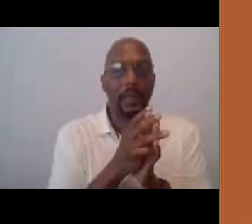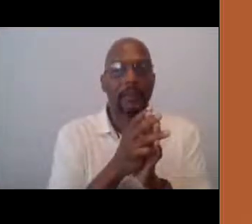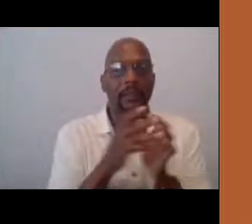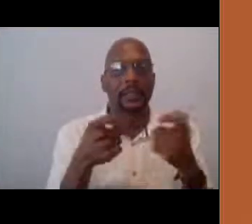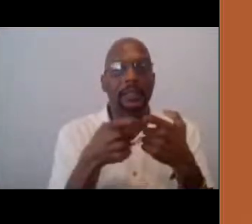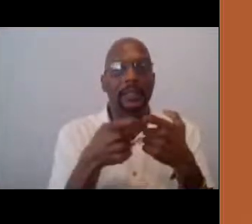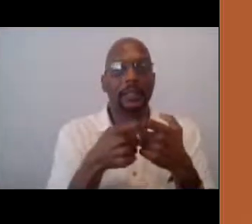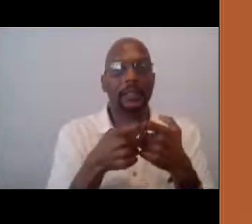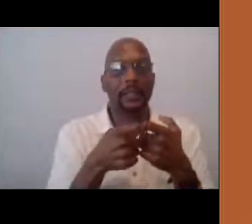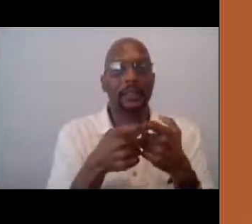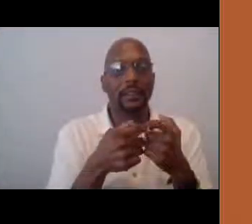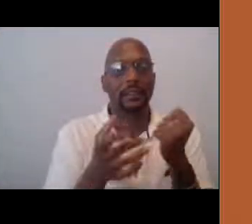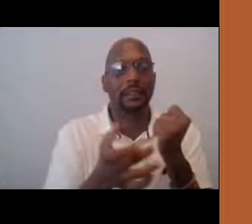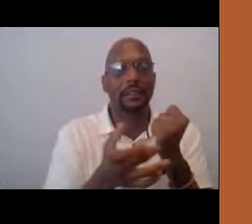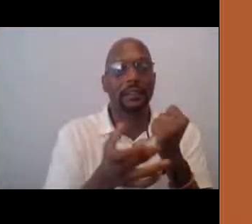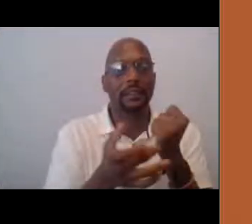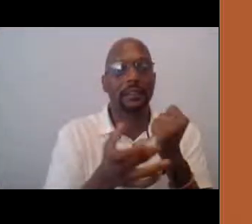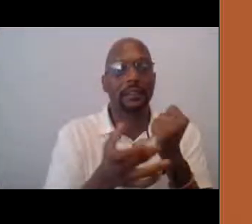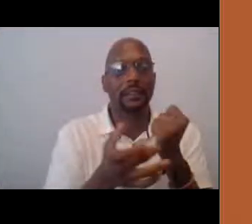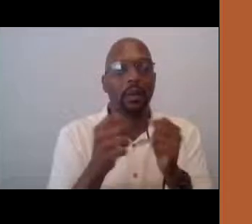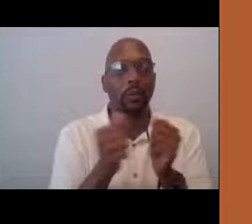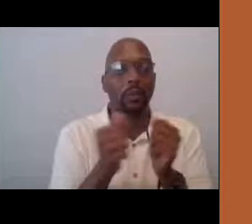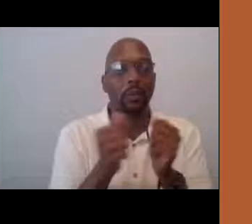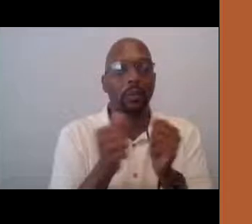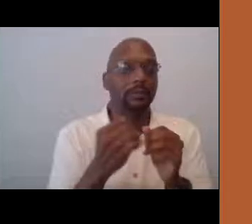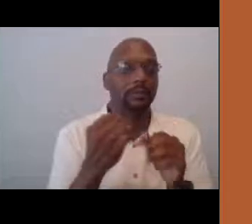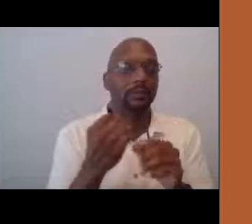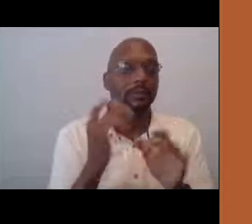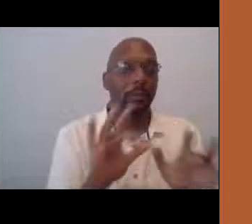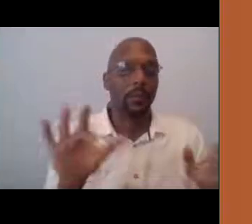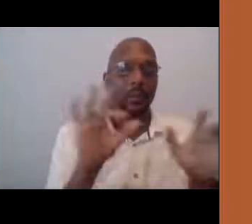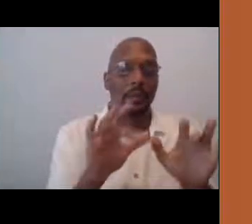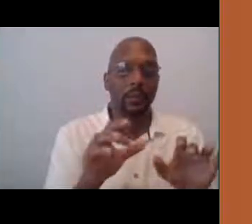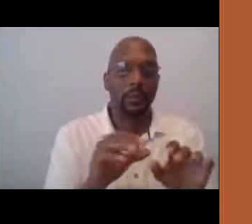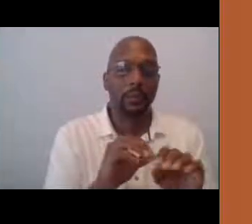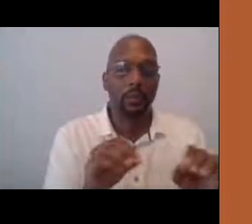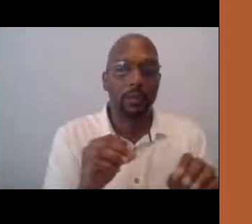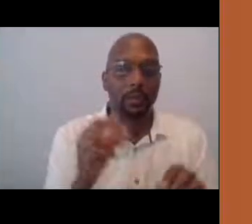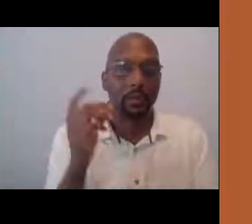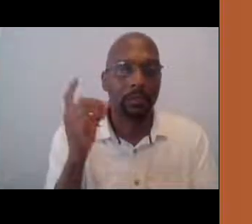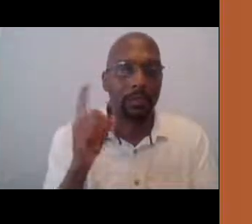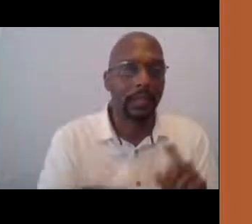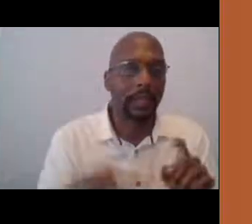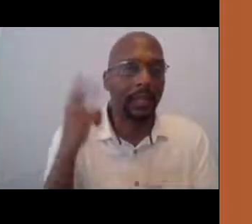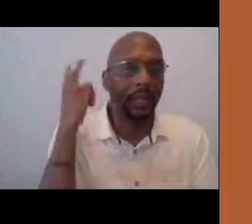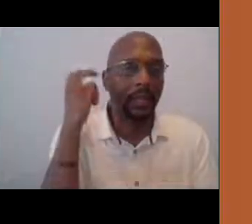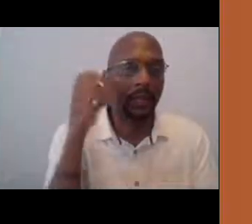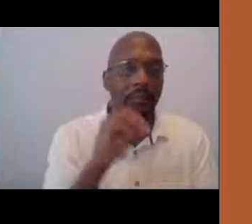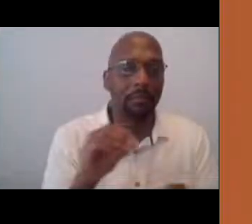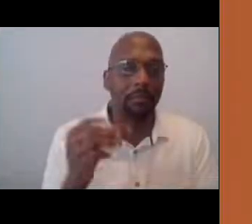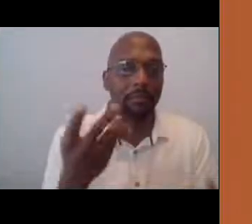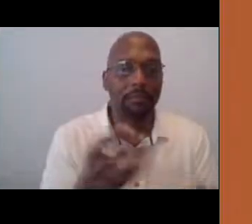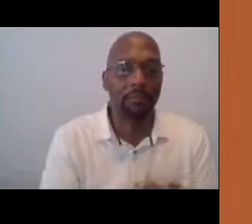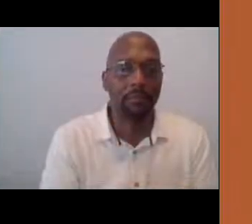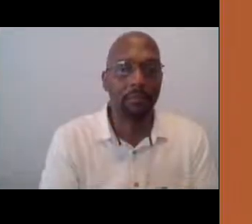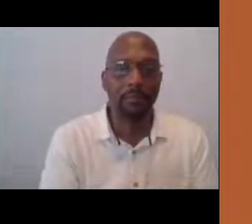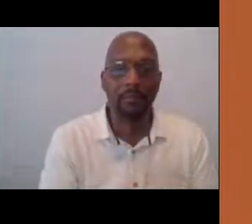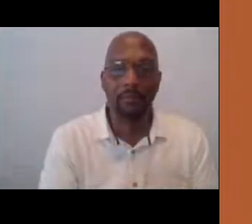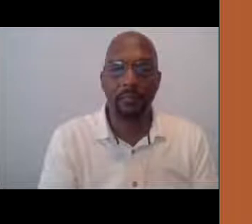Beach, that's where the site of our ancestral village is,